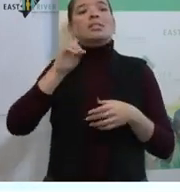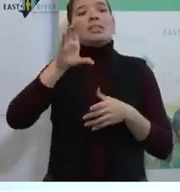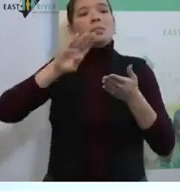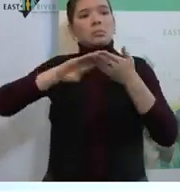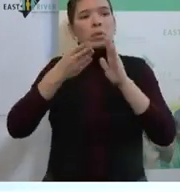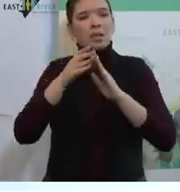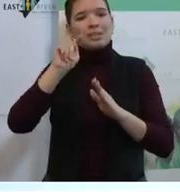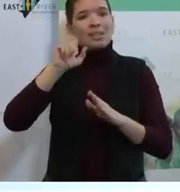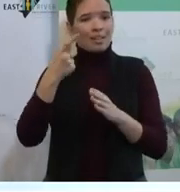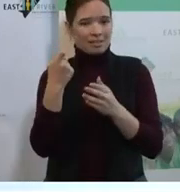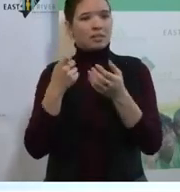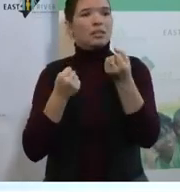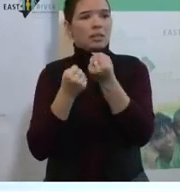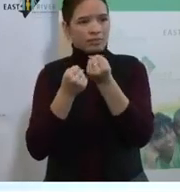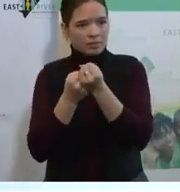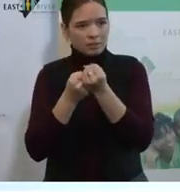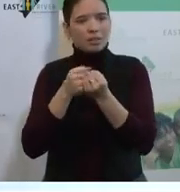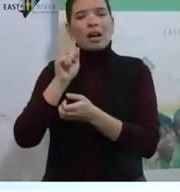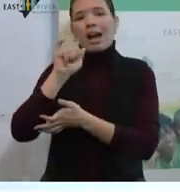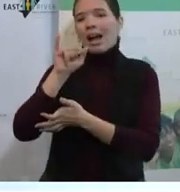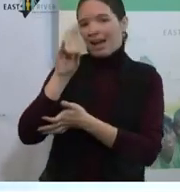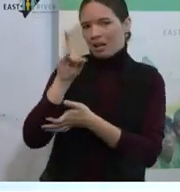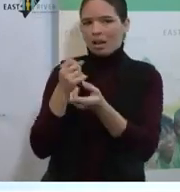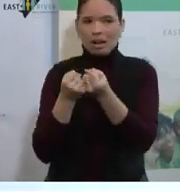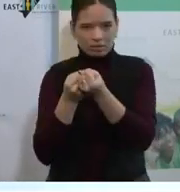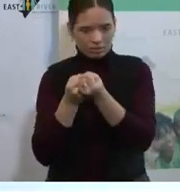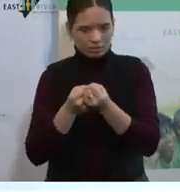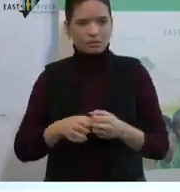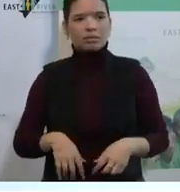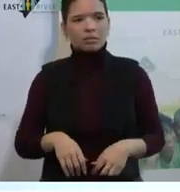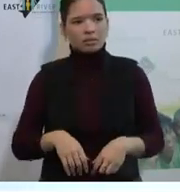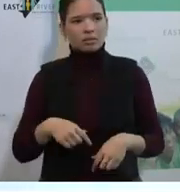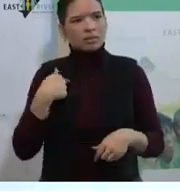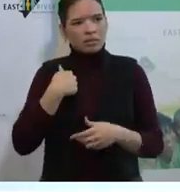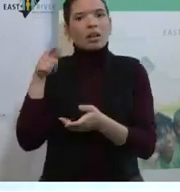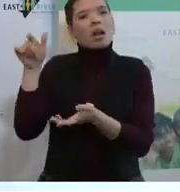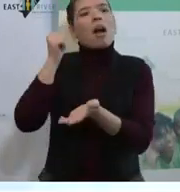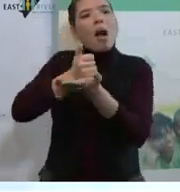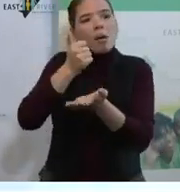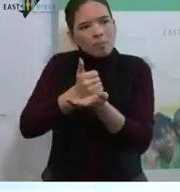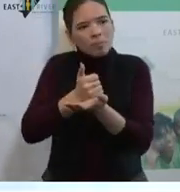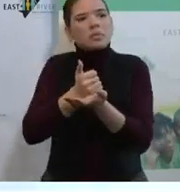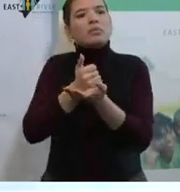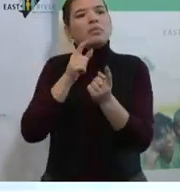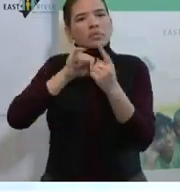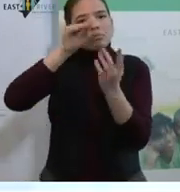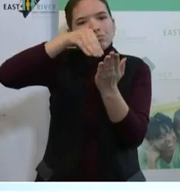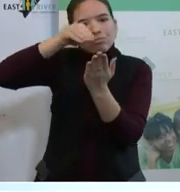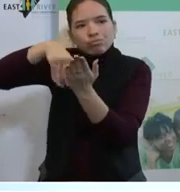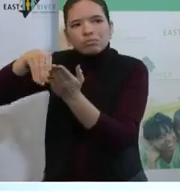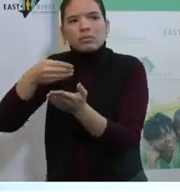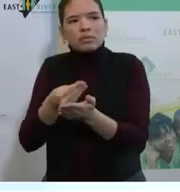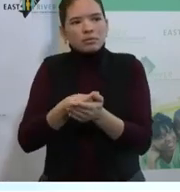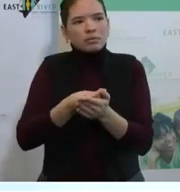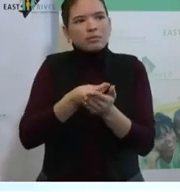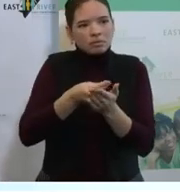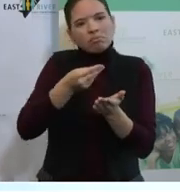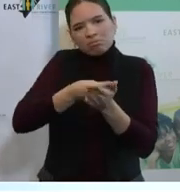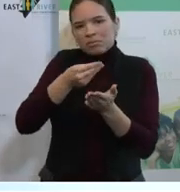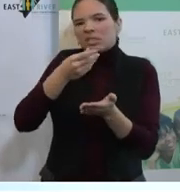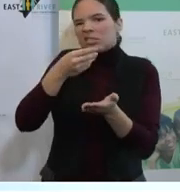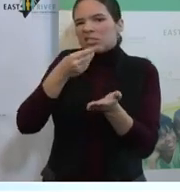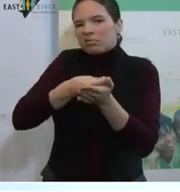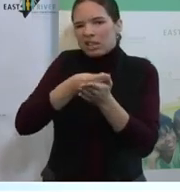in helping our residents with their taxes. So what I really want to focus on is making sure no money